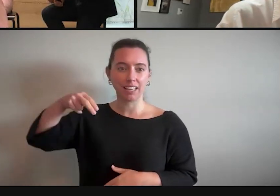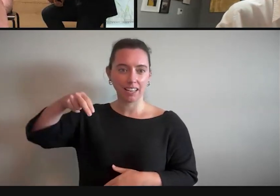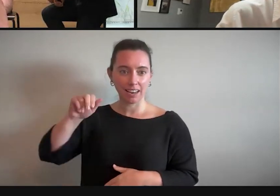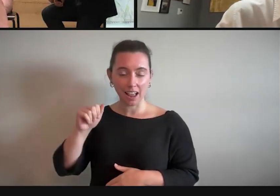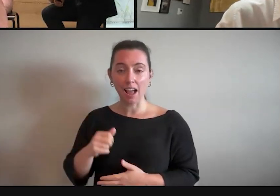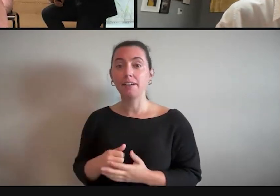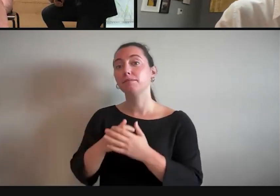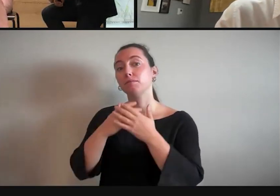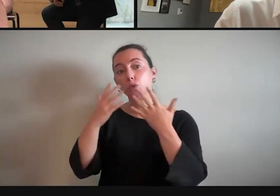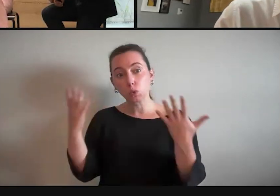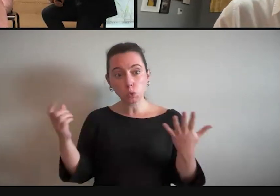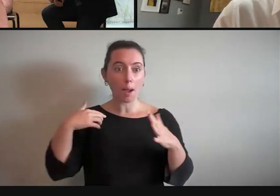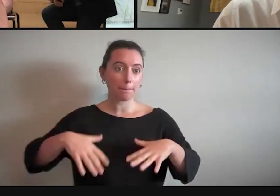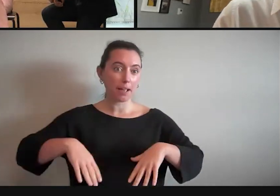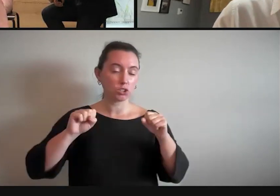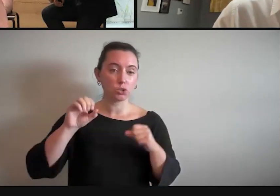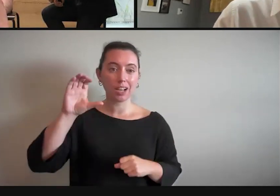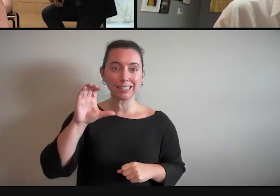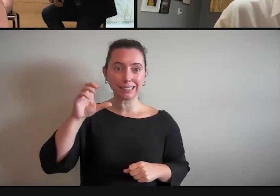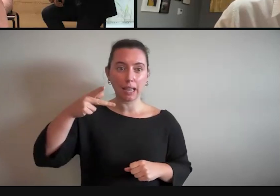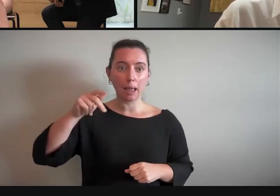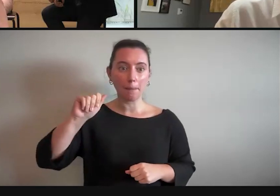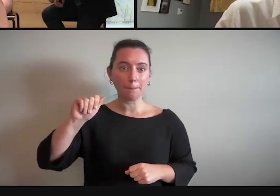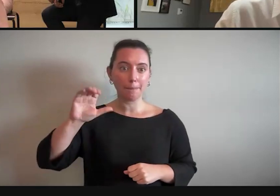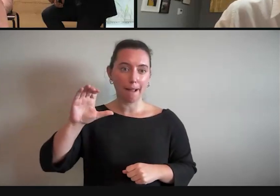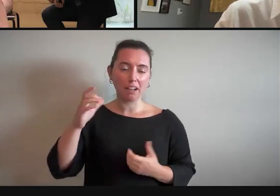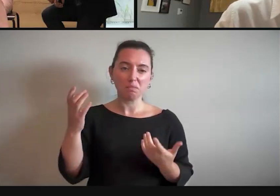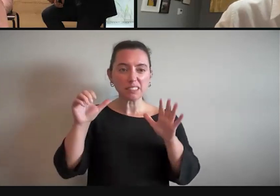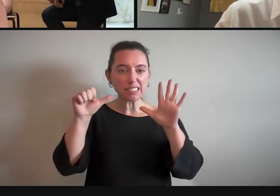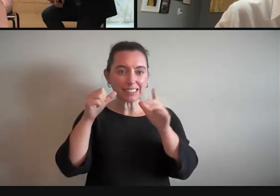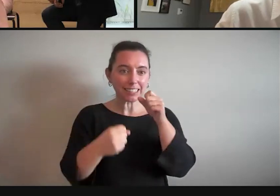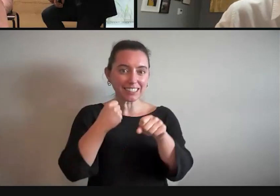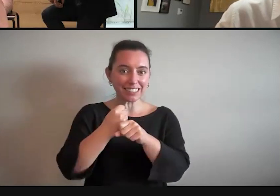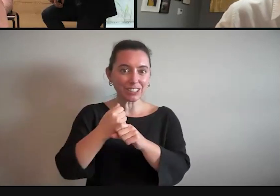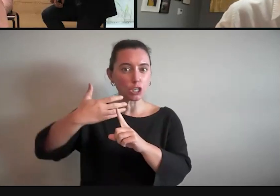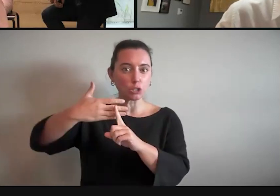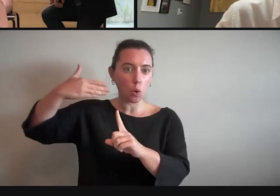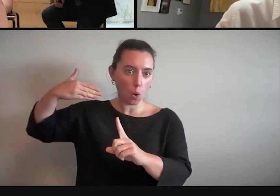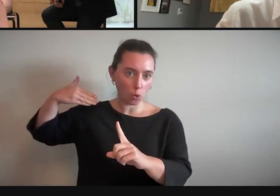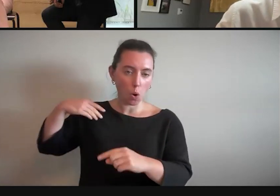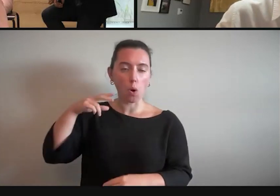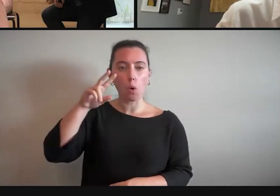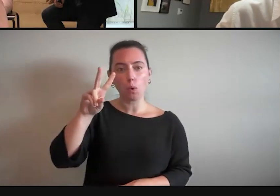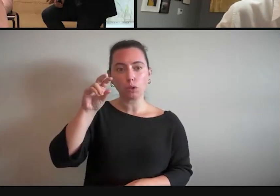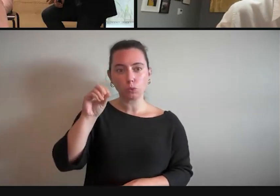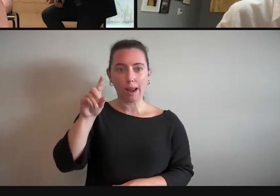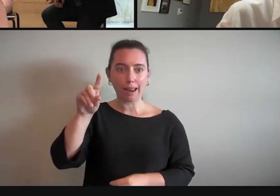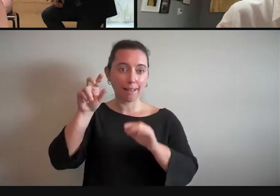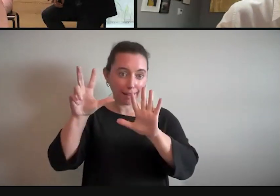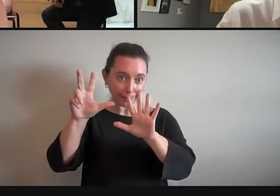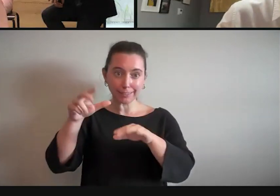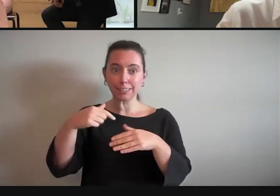I took CPAC like 6 years ago. In 2018, I